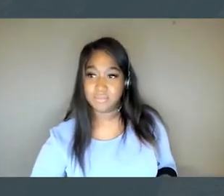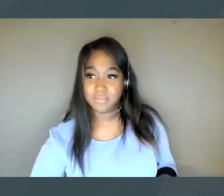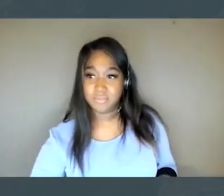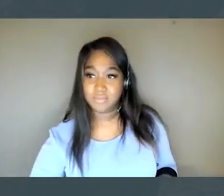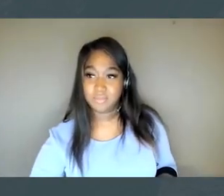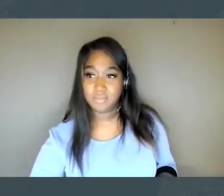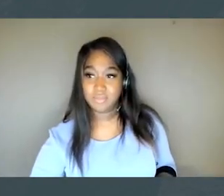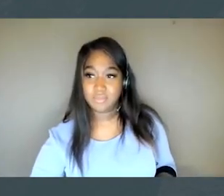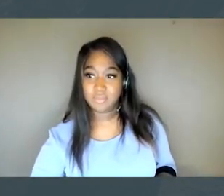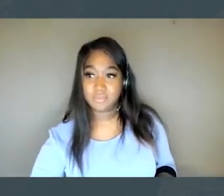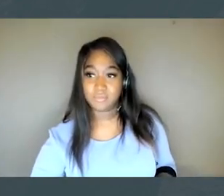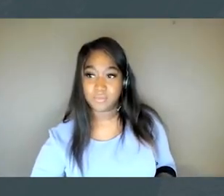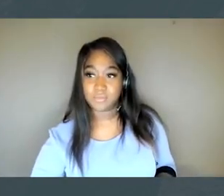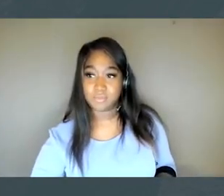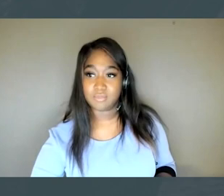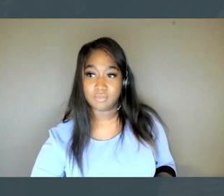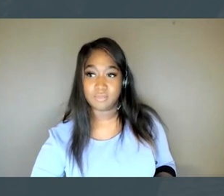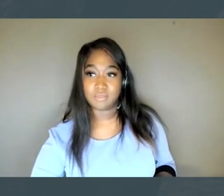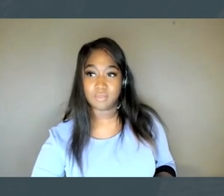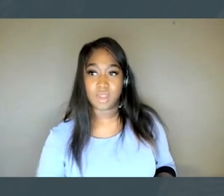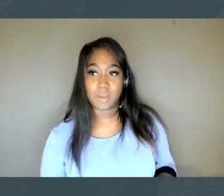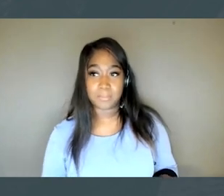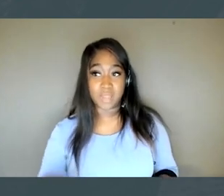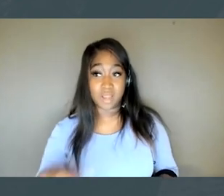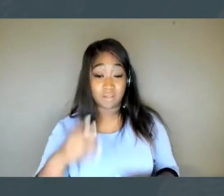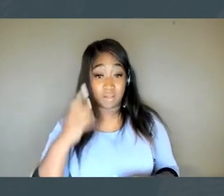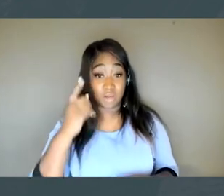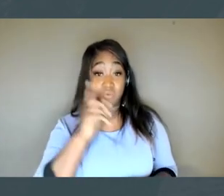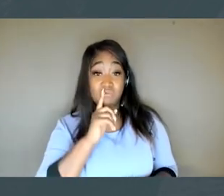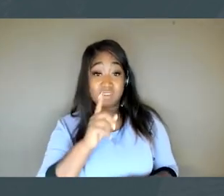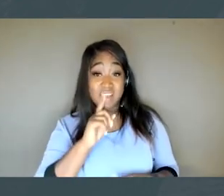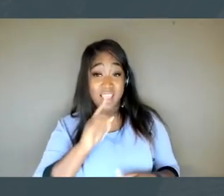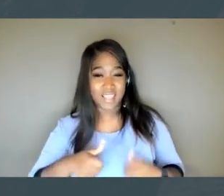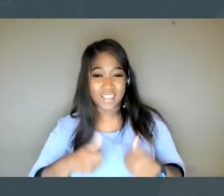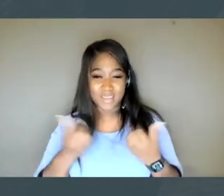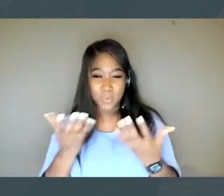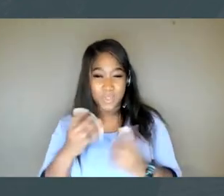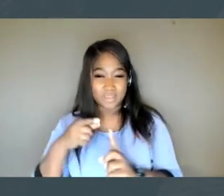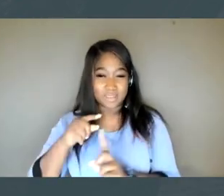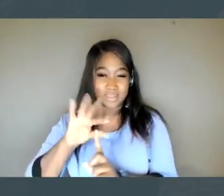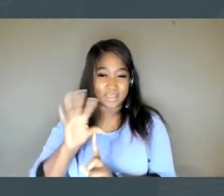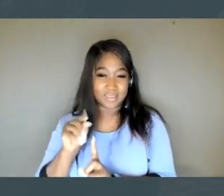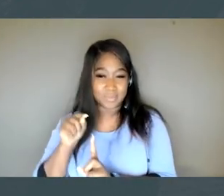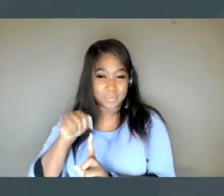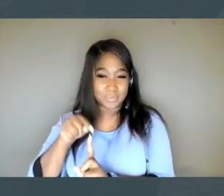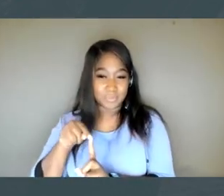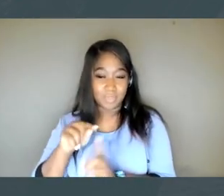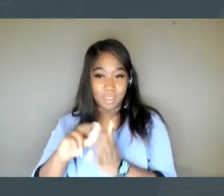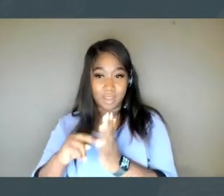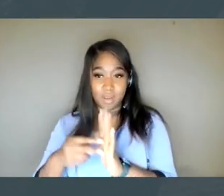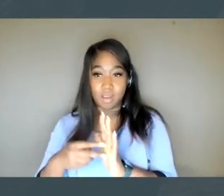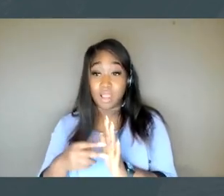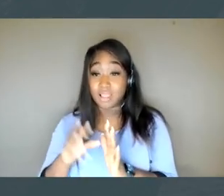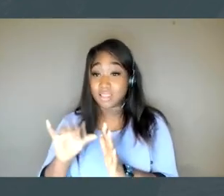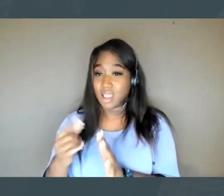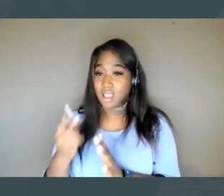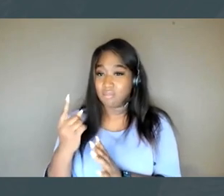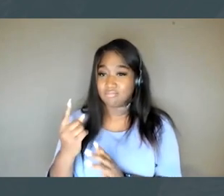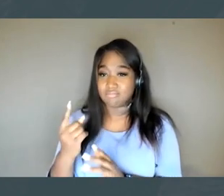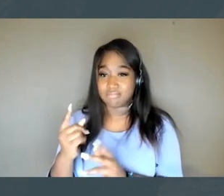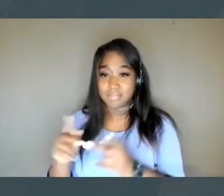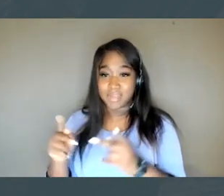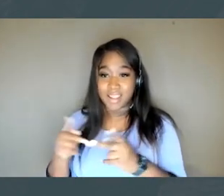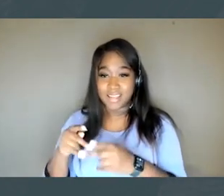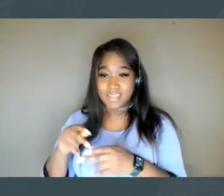reality? What is, isn't it the only place in the world that is